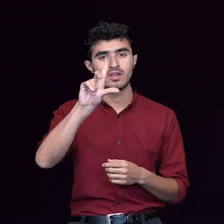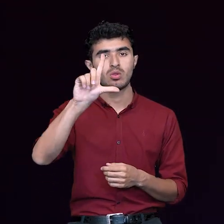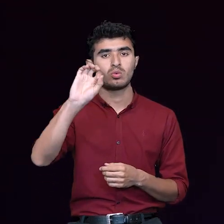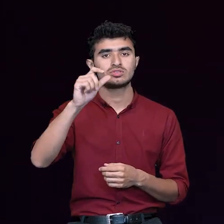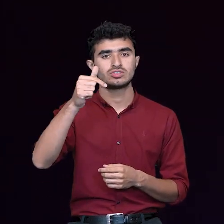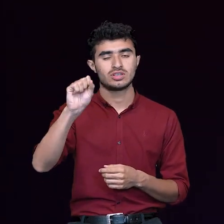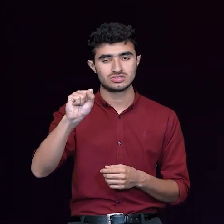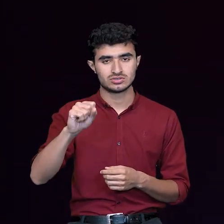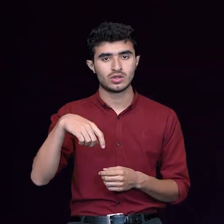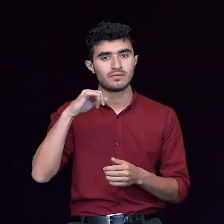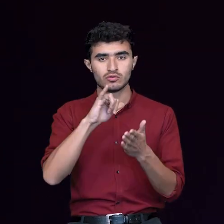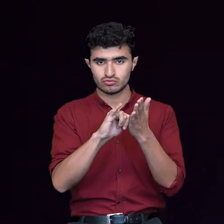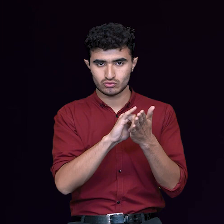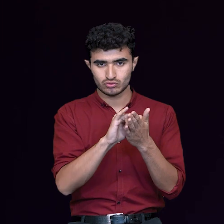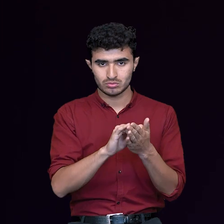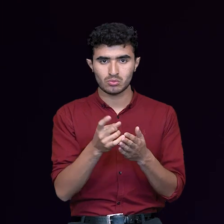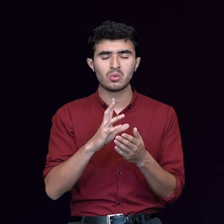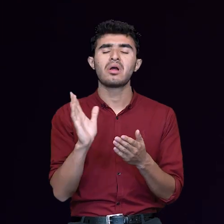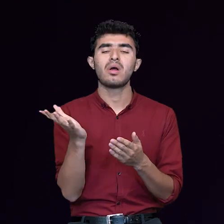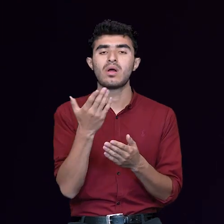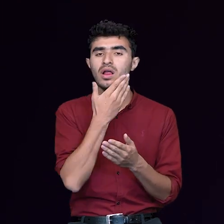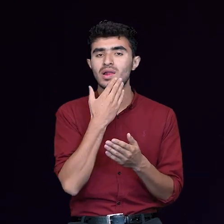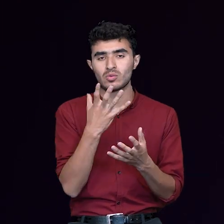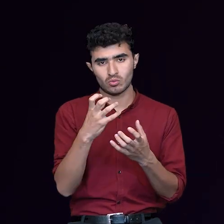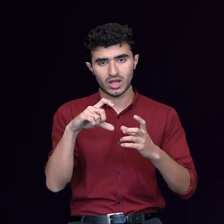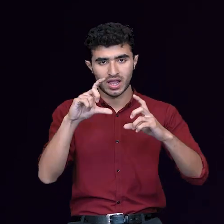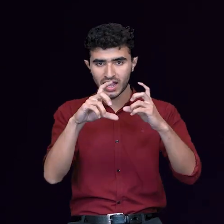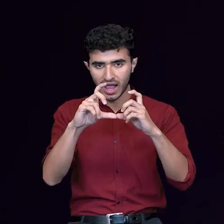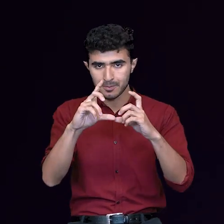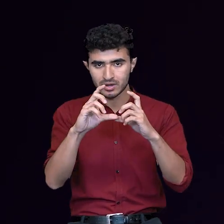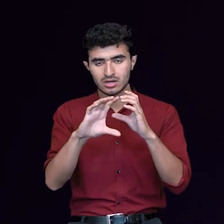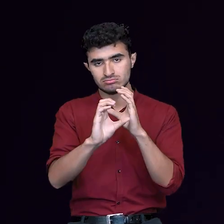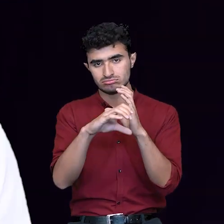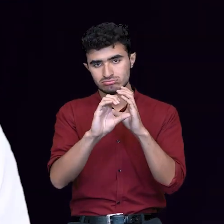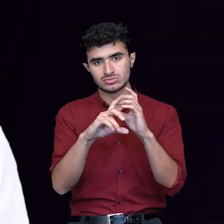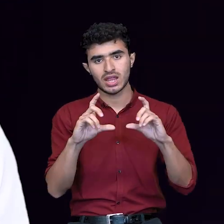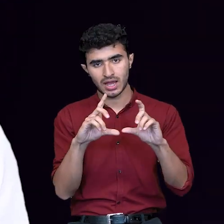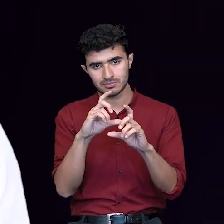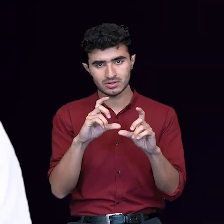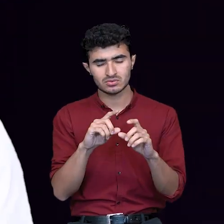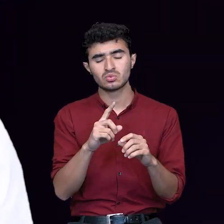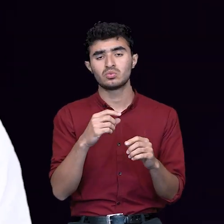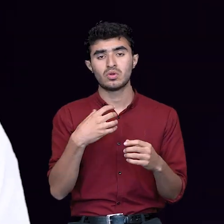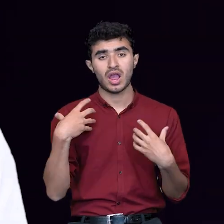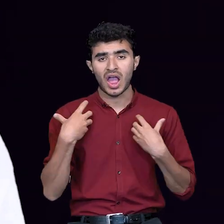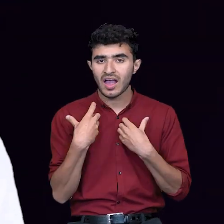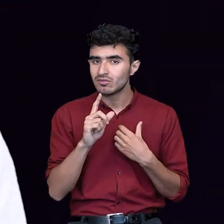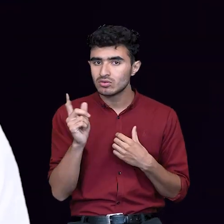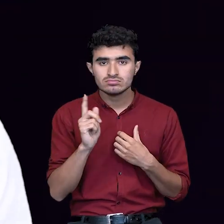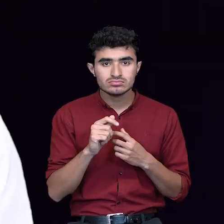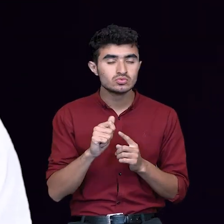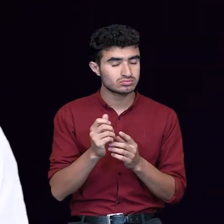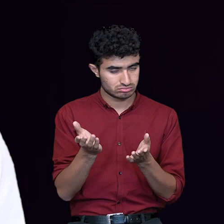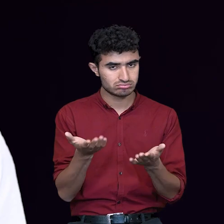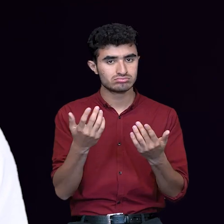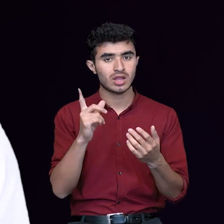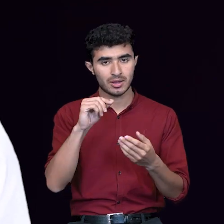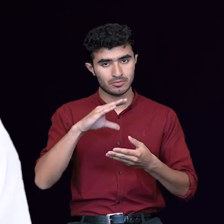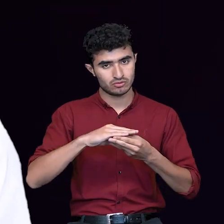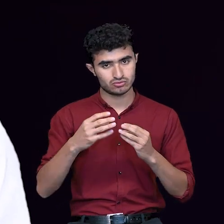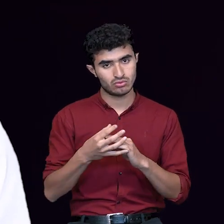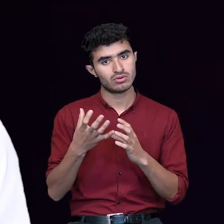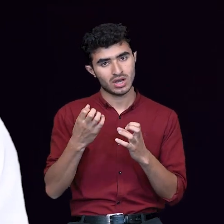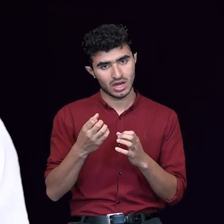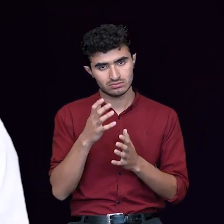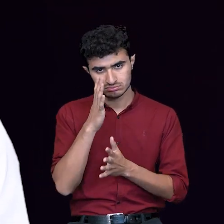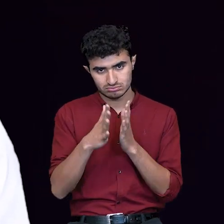YouTube or anything of the sort. If you just wish to hold a camera, don't be afraid to do it. If you have a story to tell, I say go out there